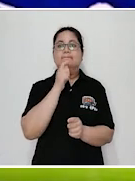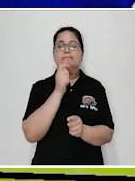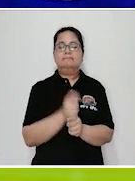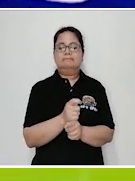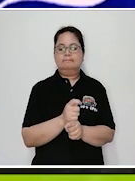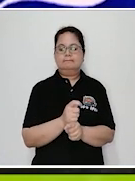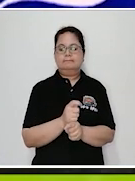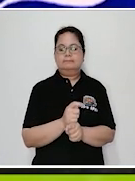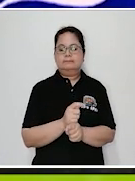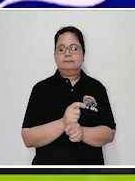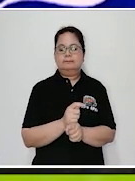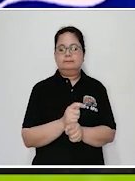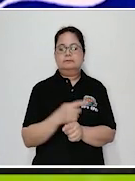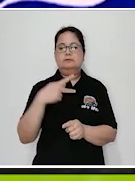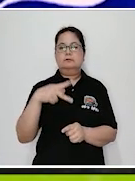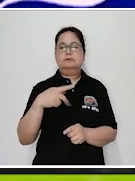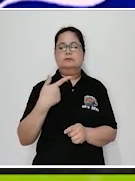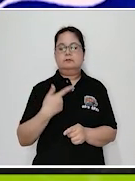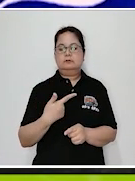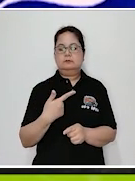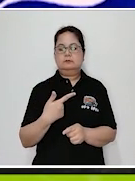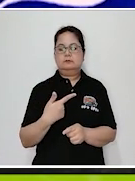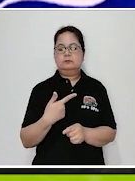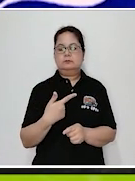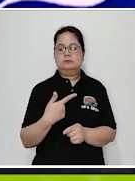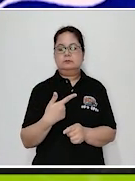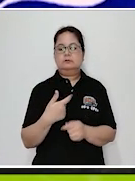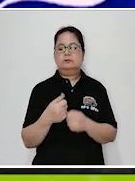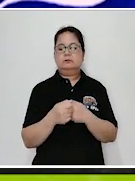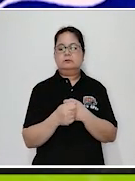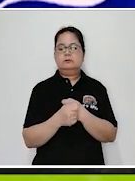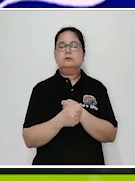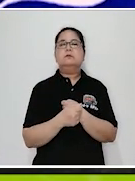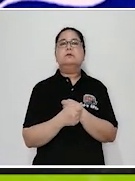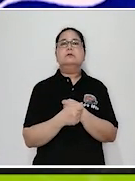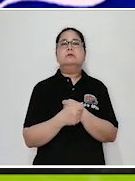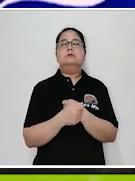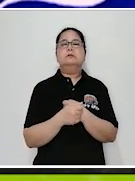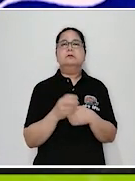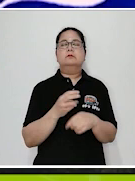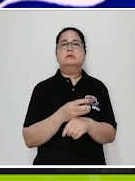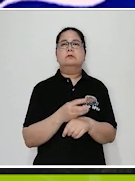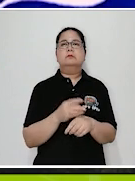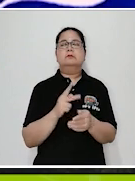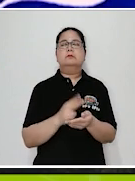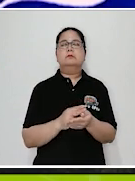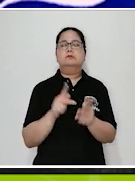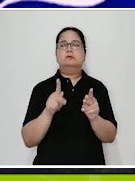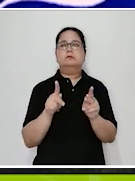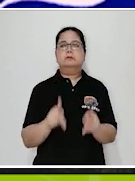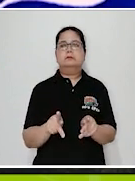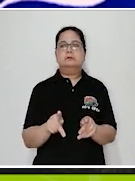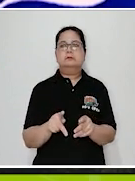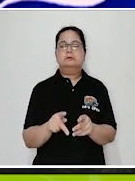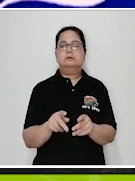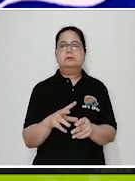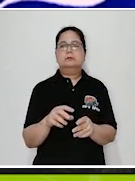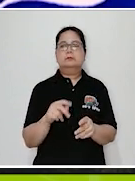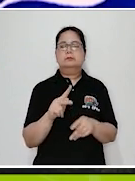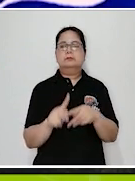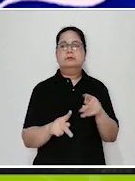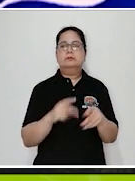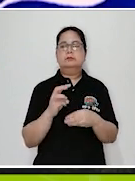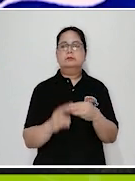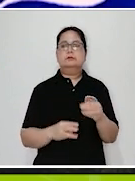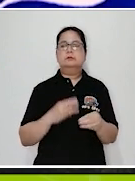Correct! Kaguya Hime liked the bamboo cutter and the people from the world so much.